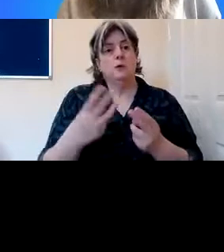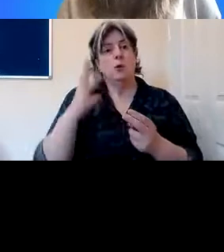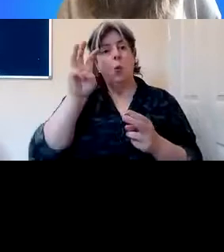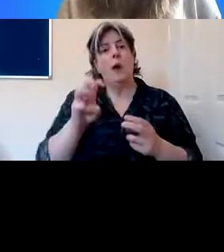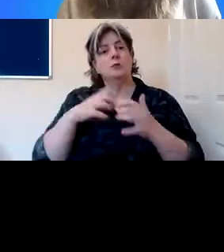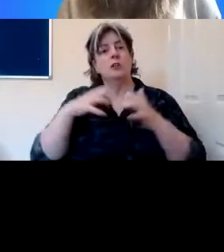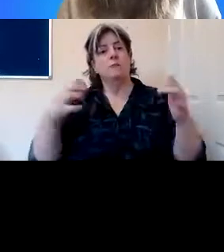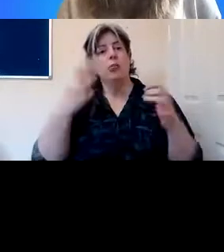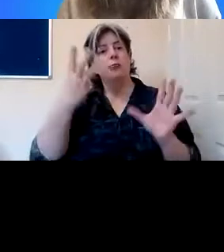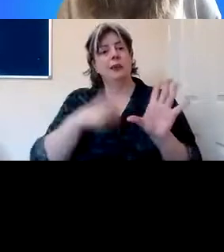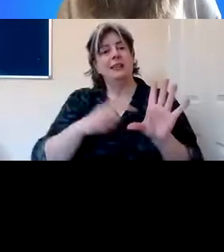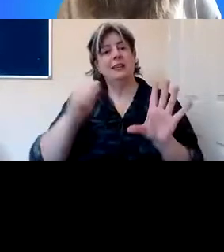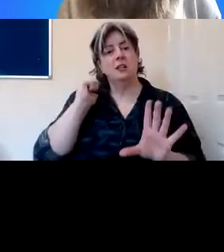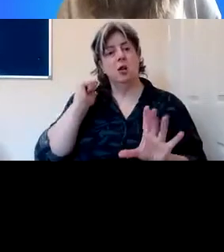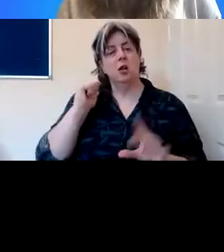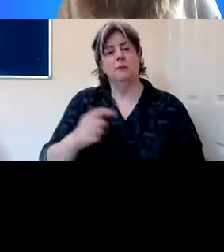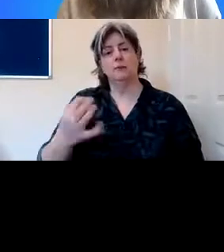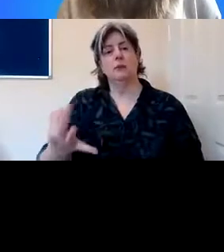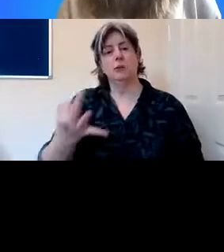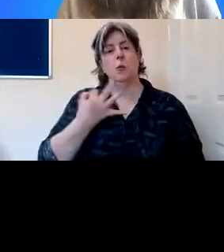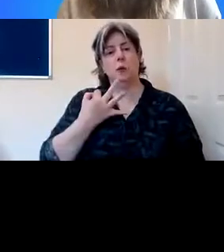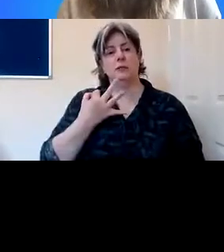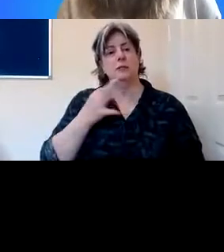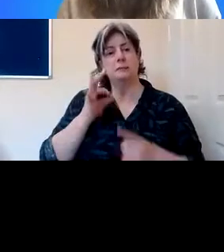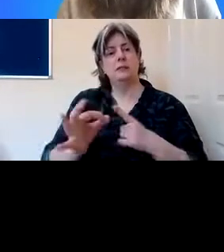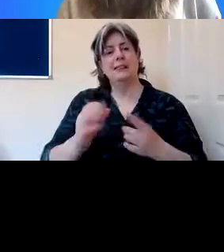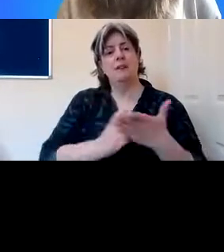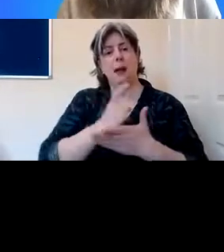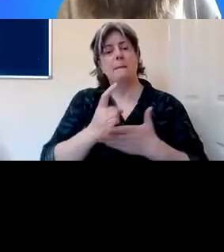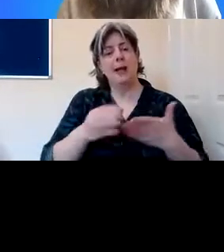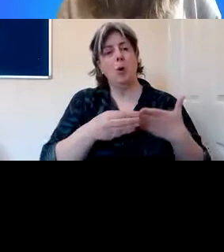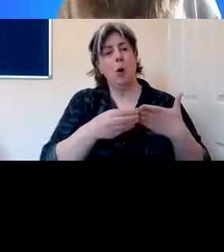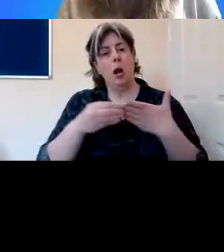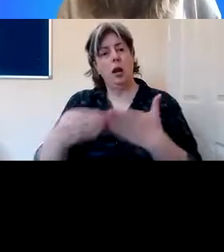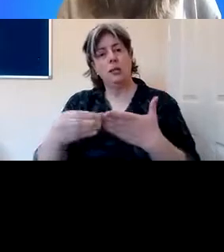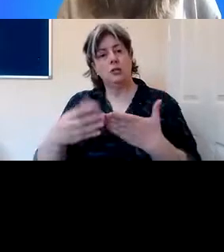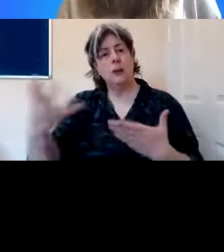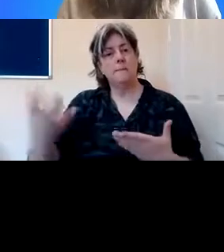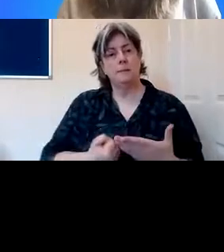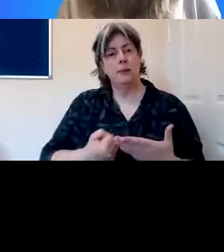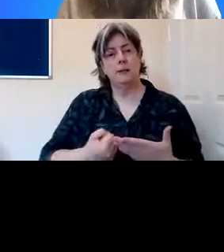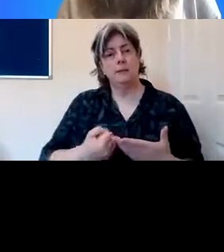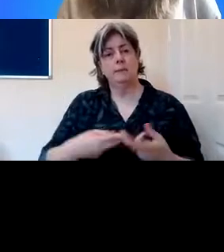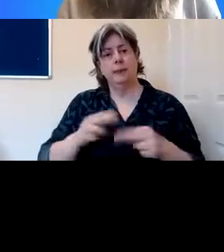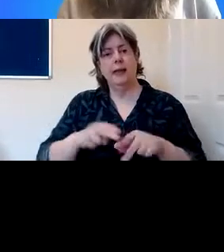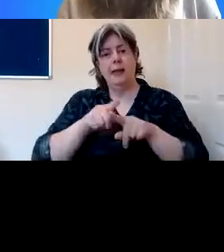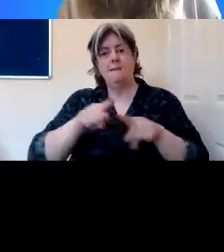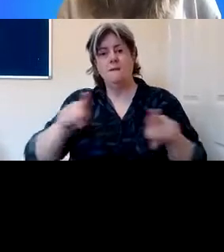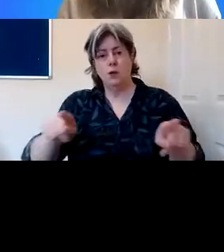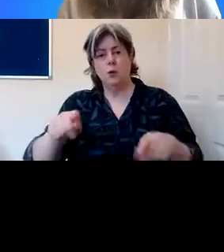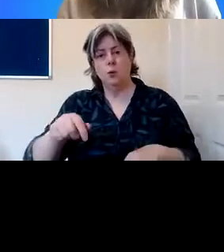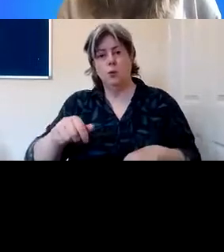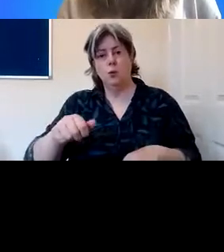very specific to leadership pay. If anybody is familiar with the last couple of years' settlement, you'll know that there has been